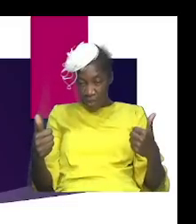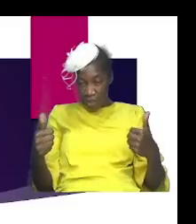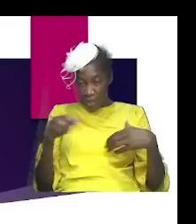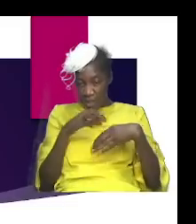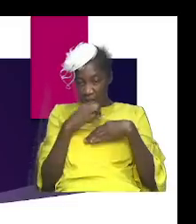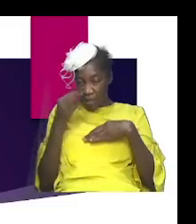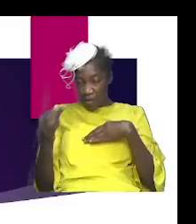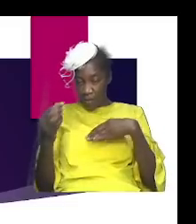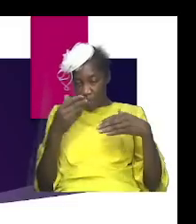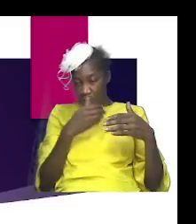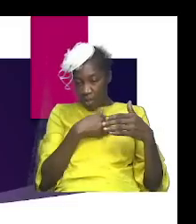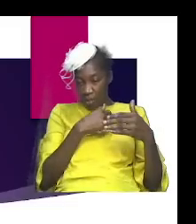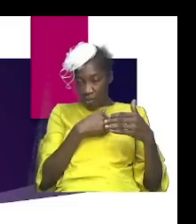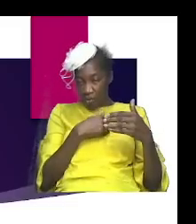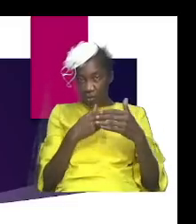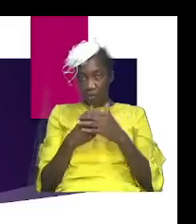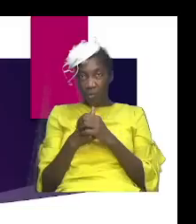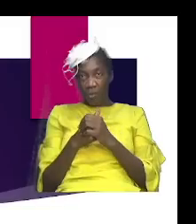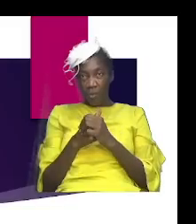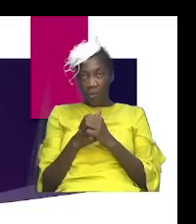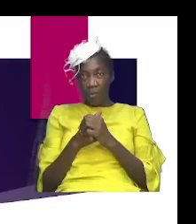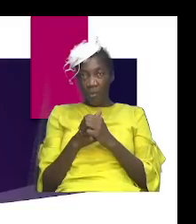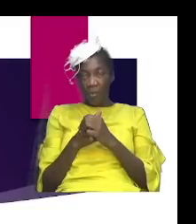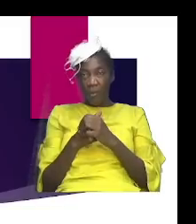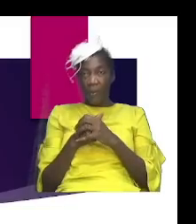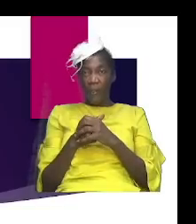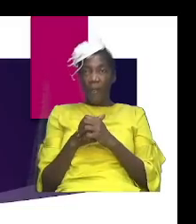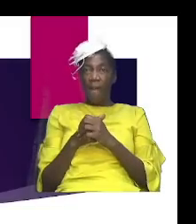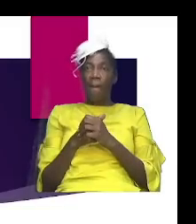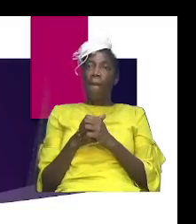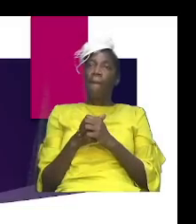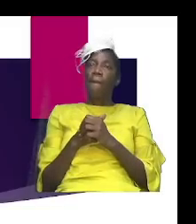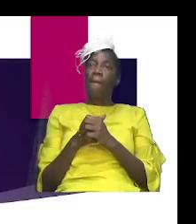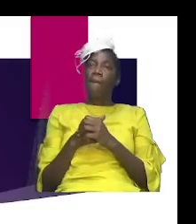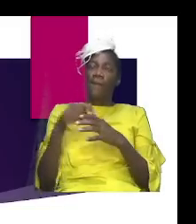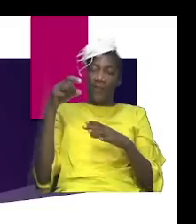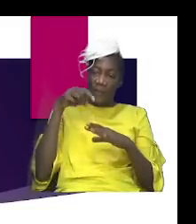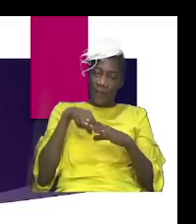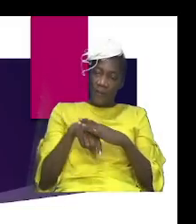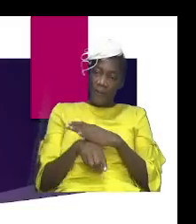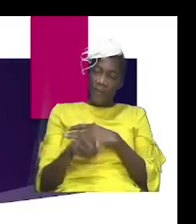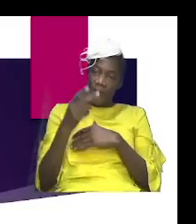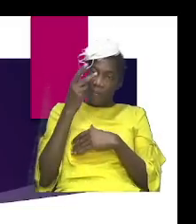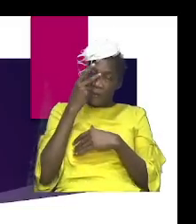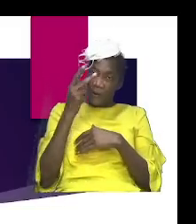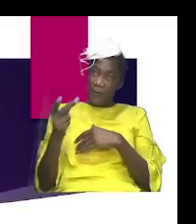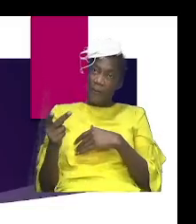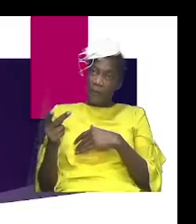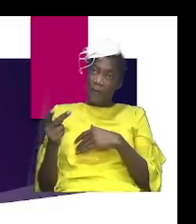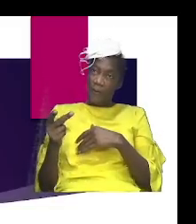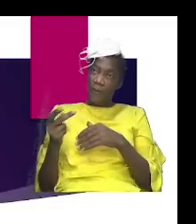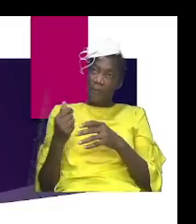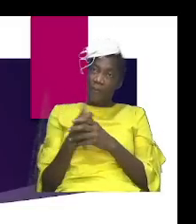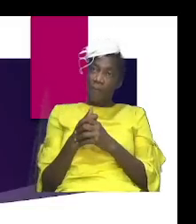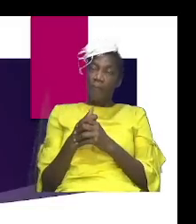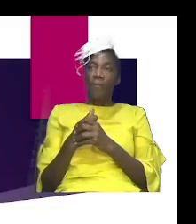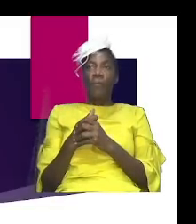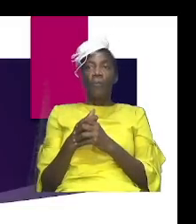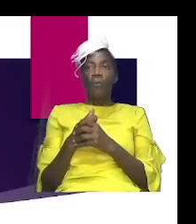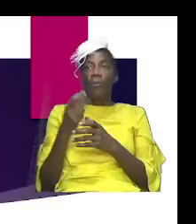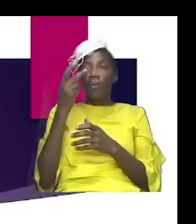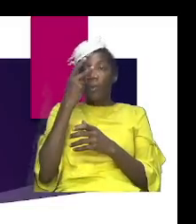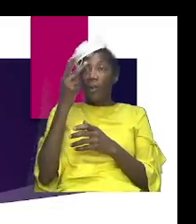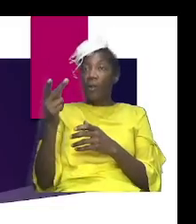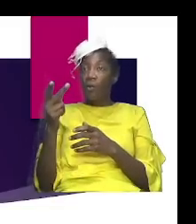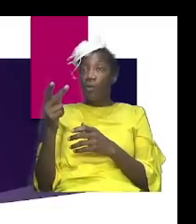spirit and soul. That is how deep he looks. And he will look, do